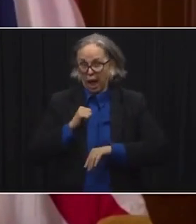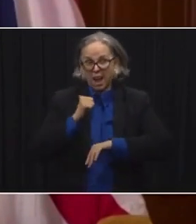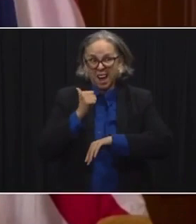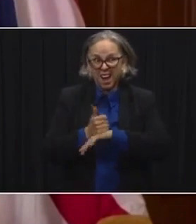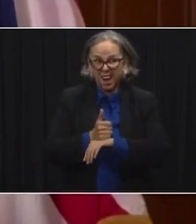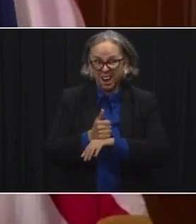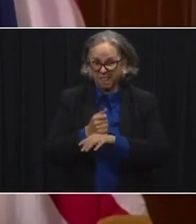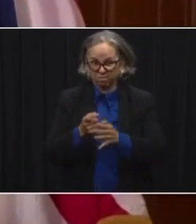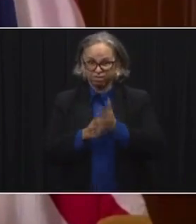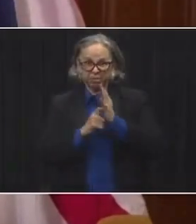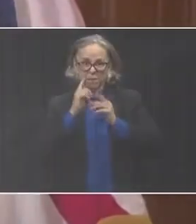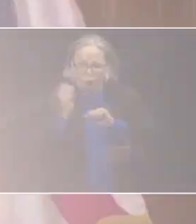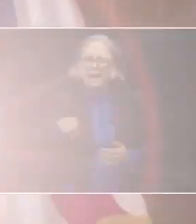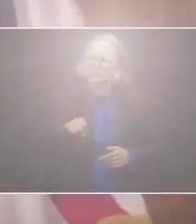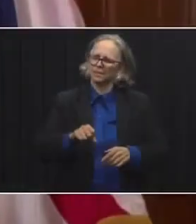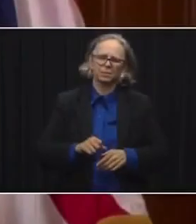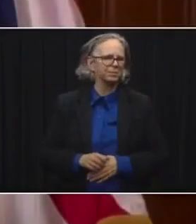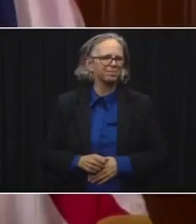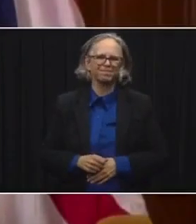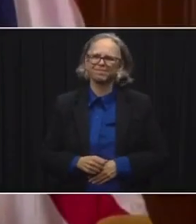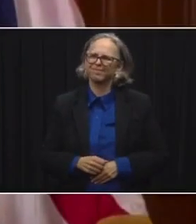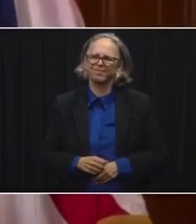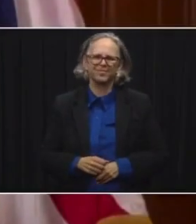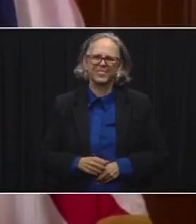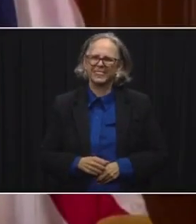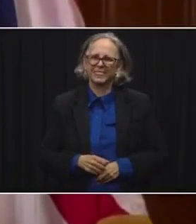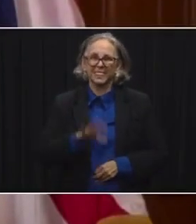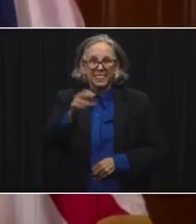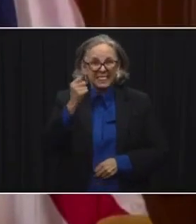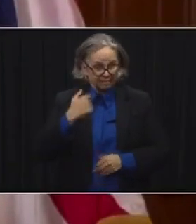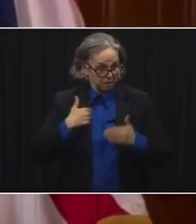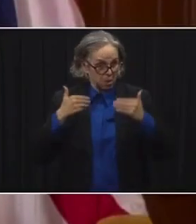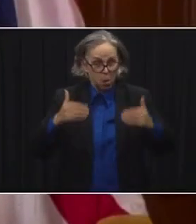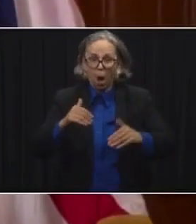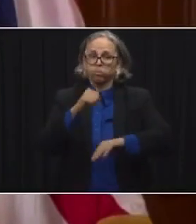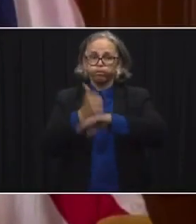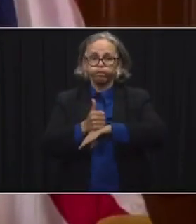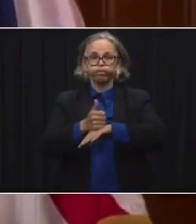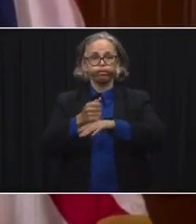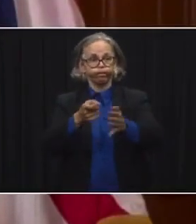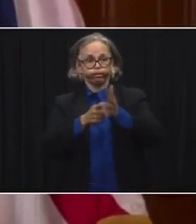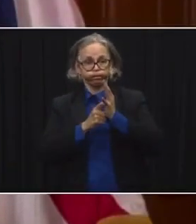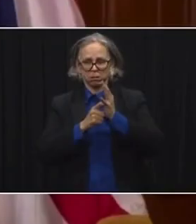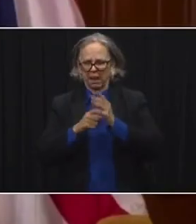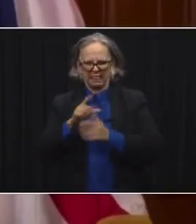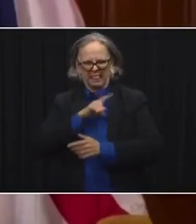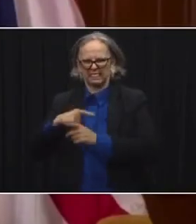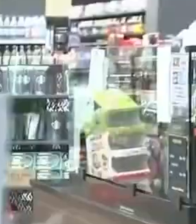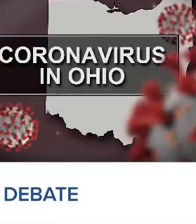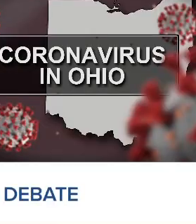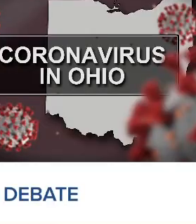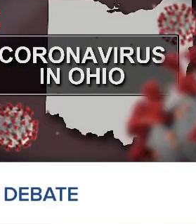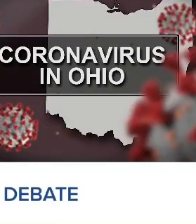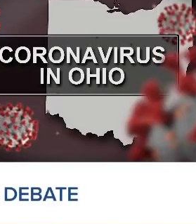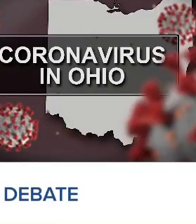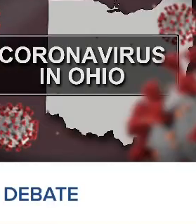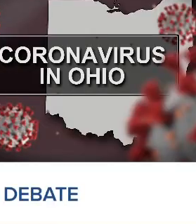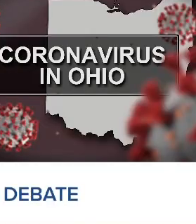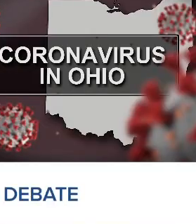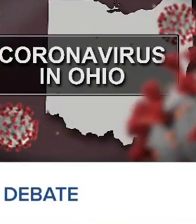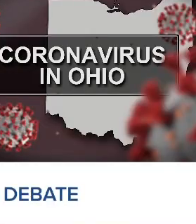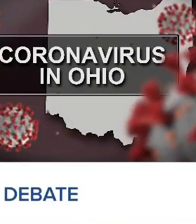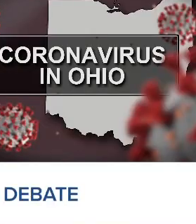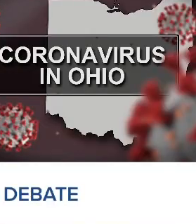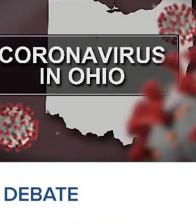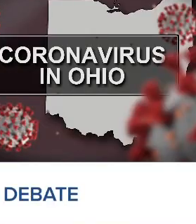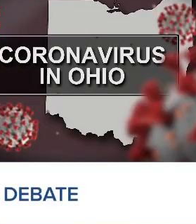wear masks, that they will take it off. That happens. We would cause a lot of confusion, and we might go backwards. Back in the spring,